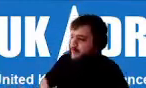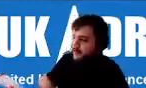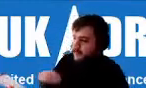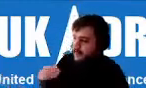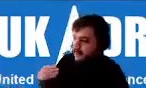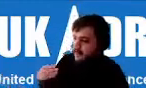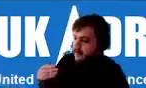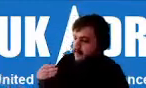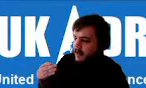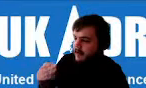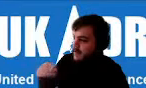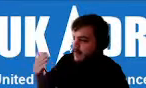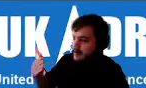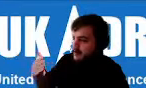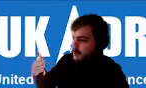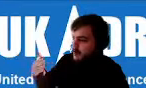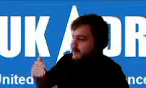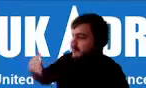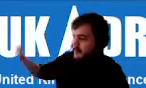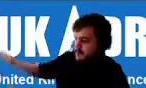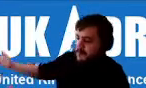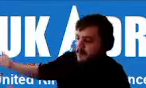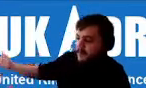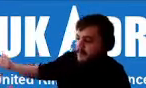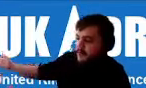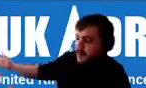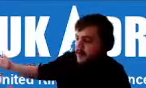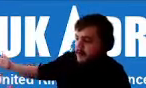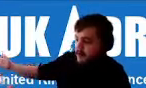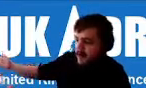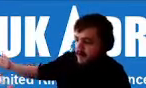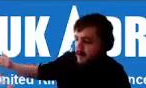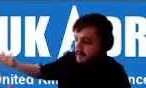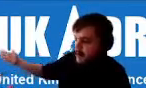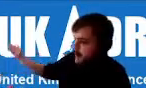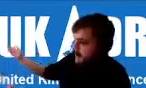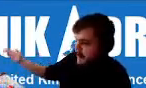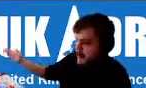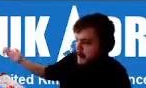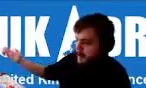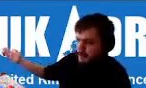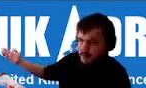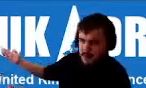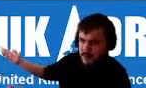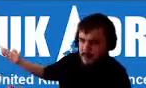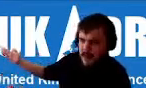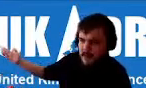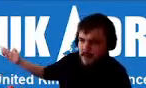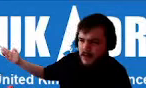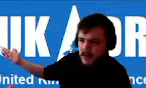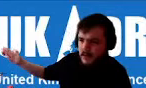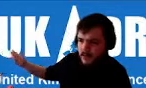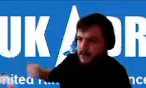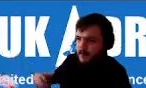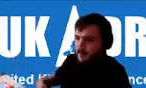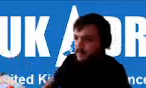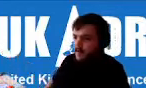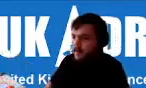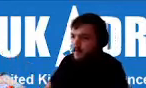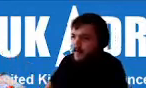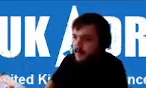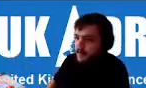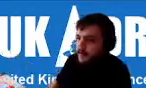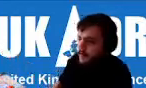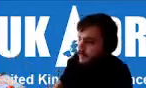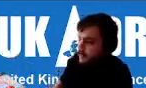then suddenly, next thing I knew, it was the floods in Emilia-Romagna back in, was it May this year? That was May,